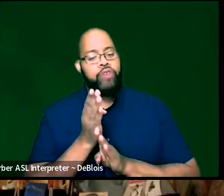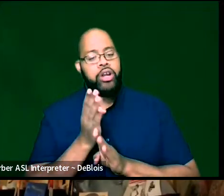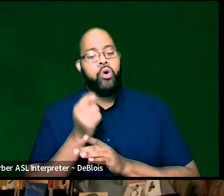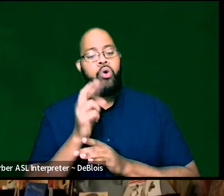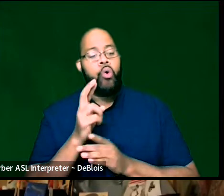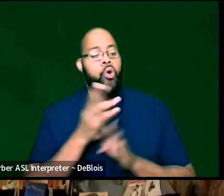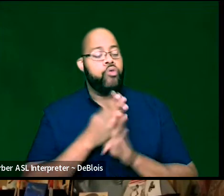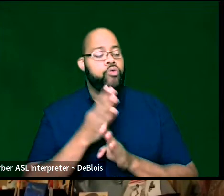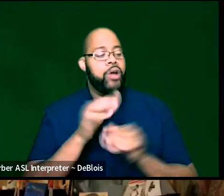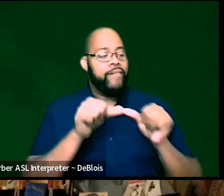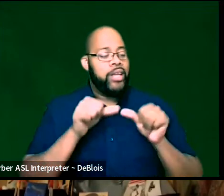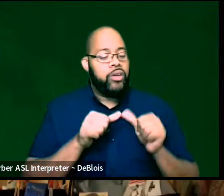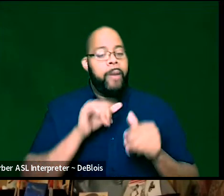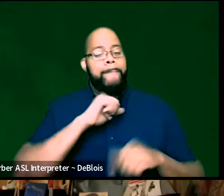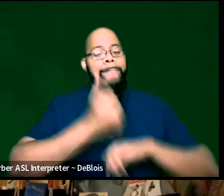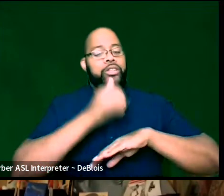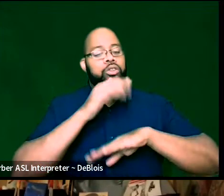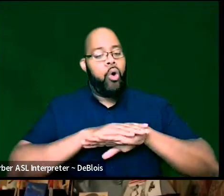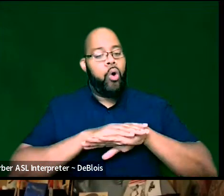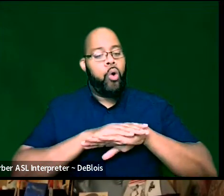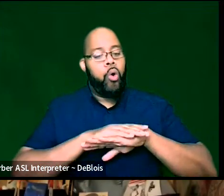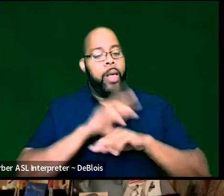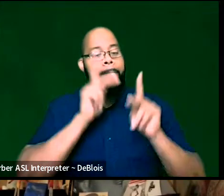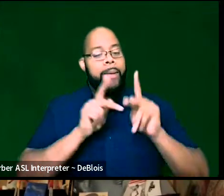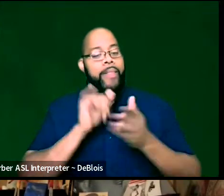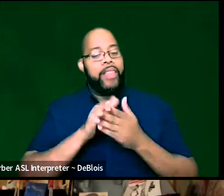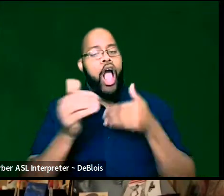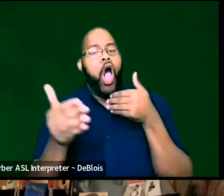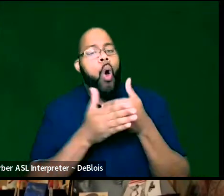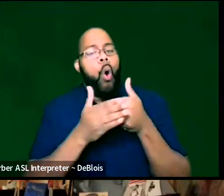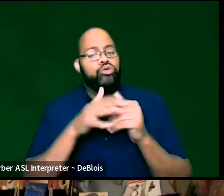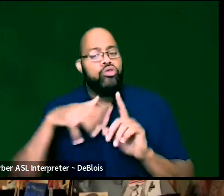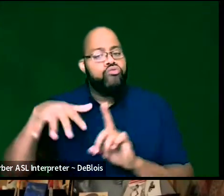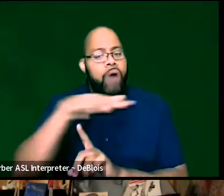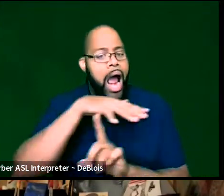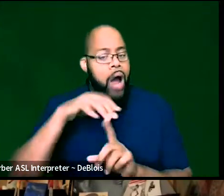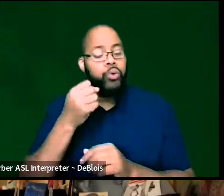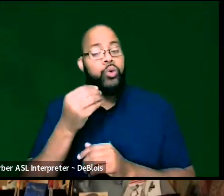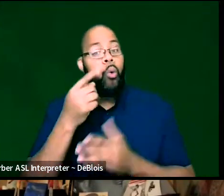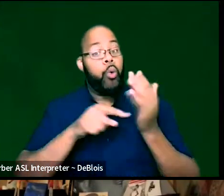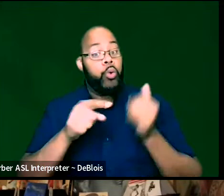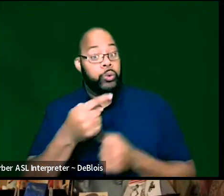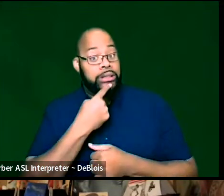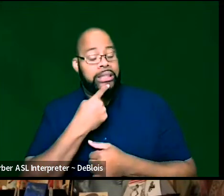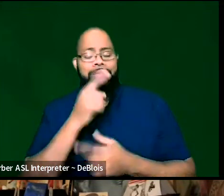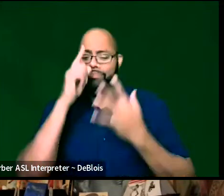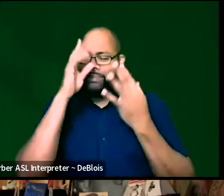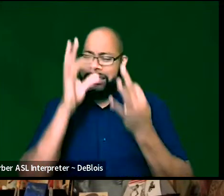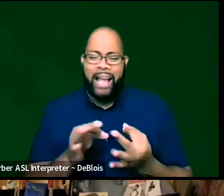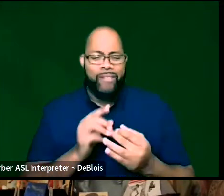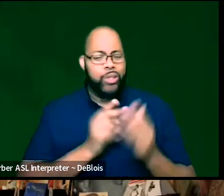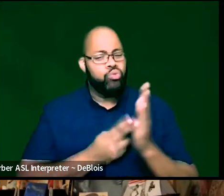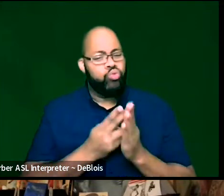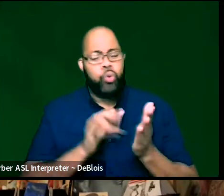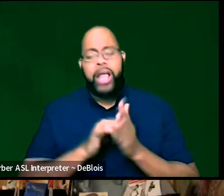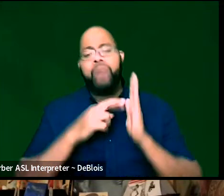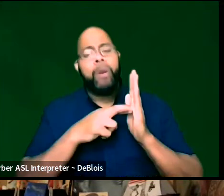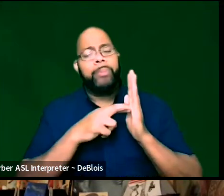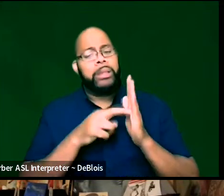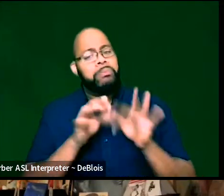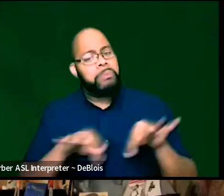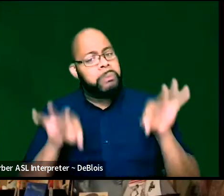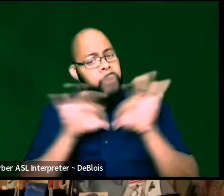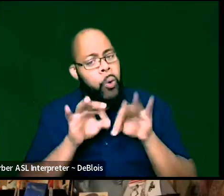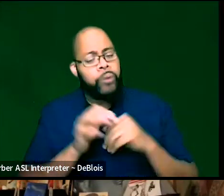a career field based on the people that are closest around them. So what you said is absolutely true, that representation